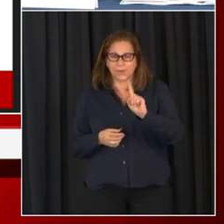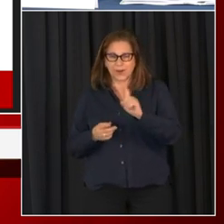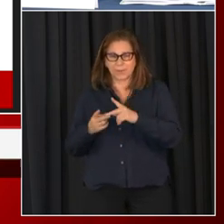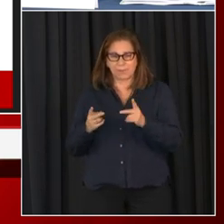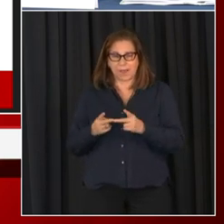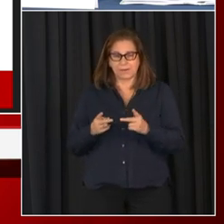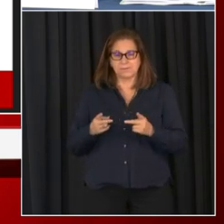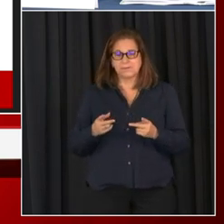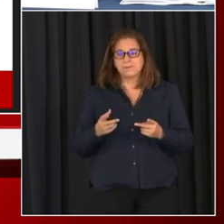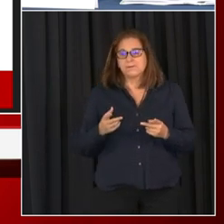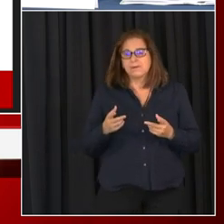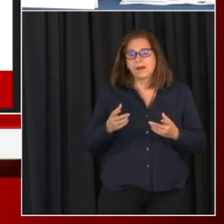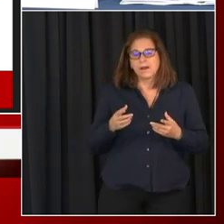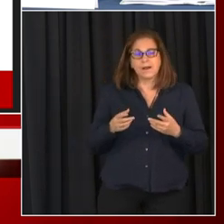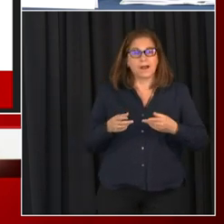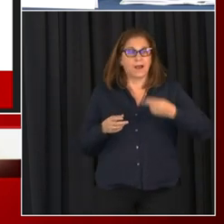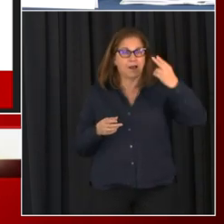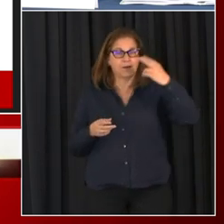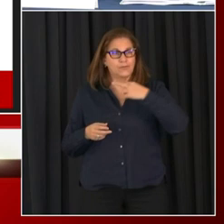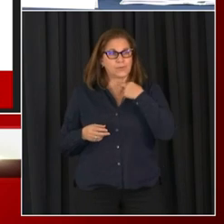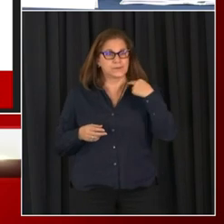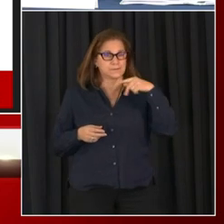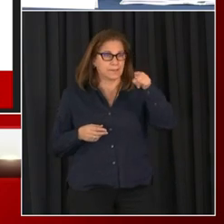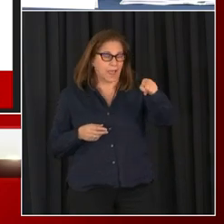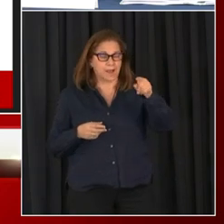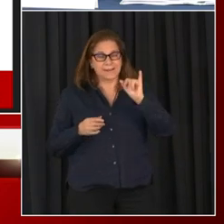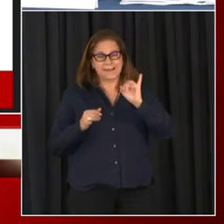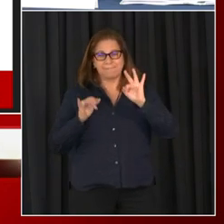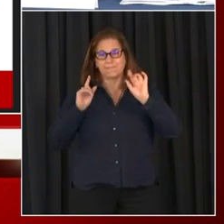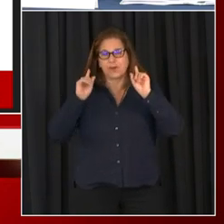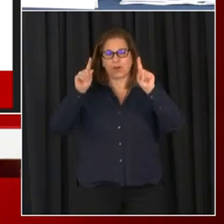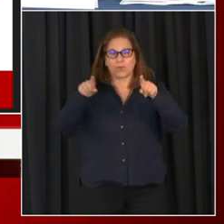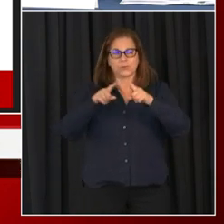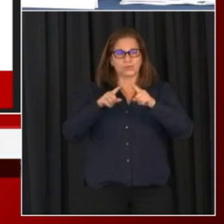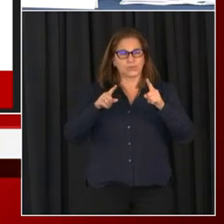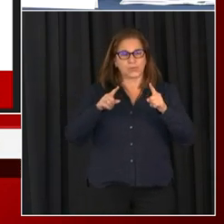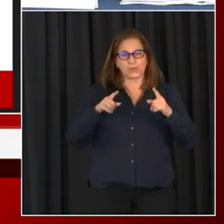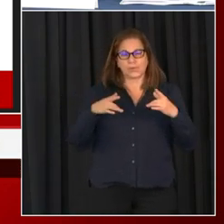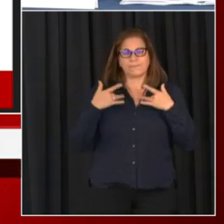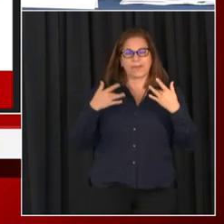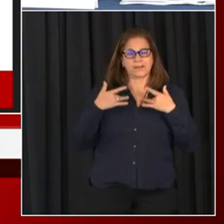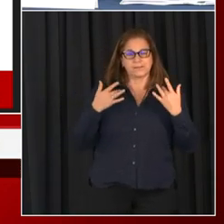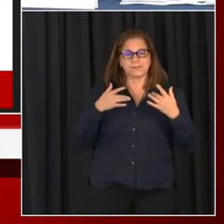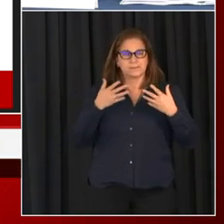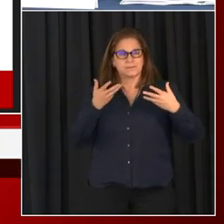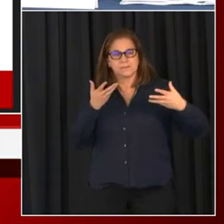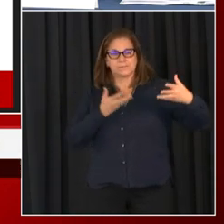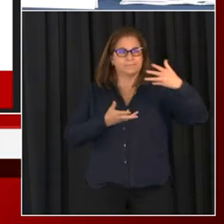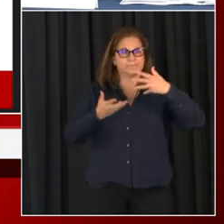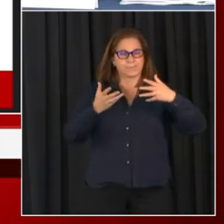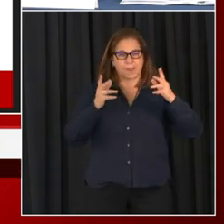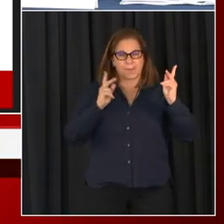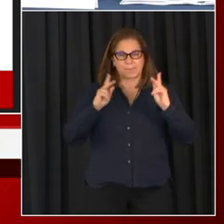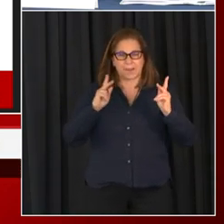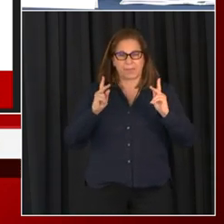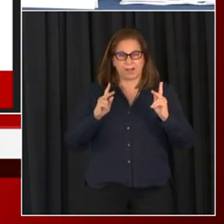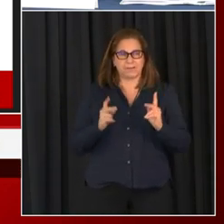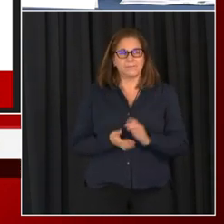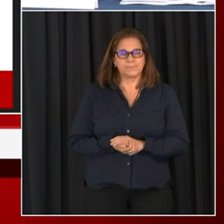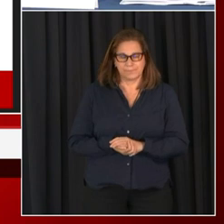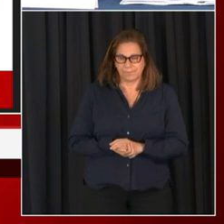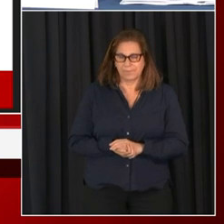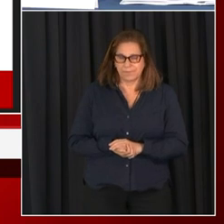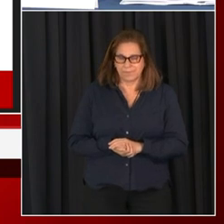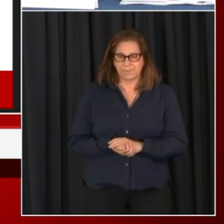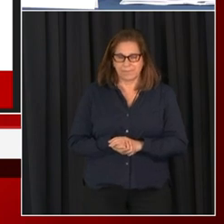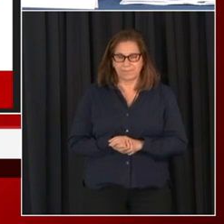talked about what some of those things might be. We've also discussed with you all that close contact is